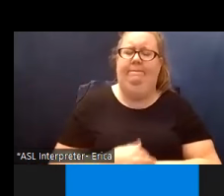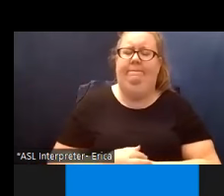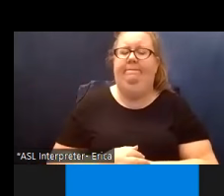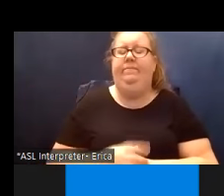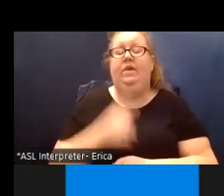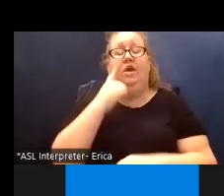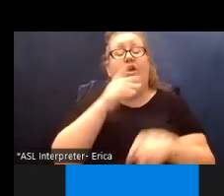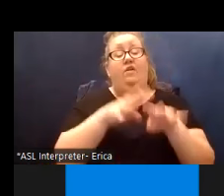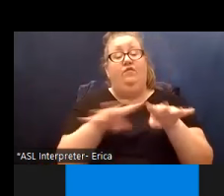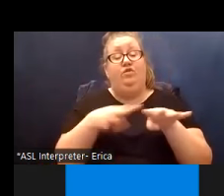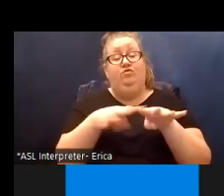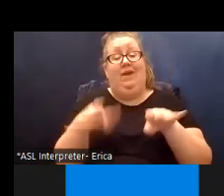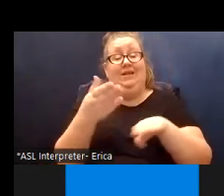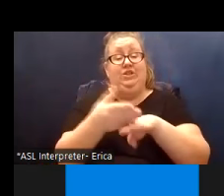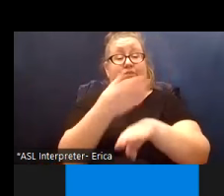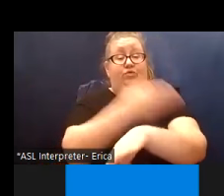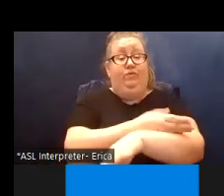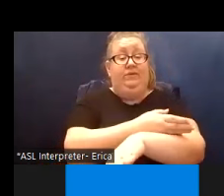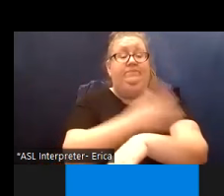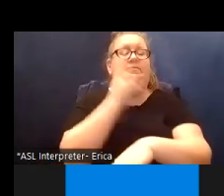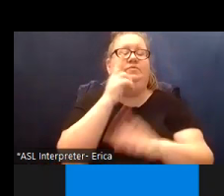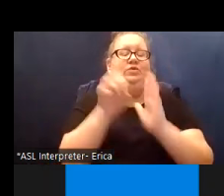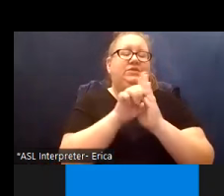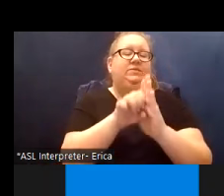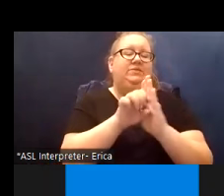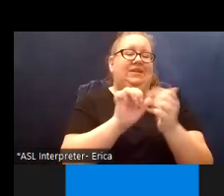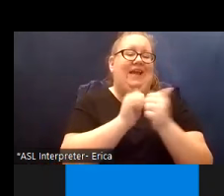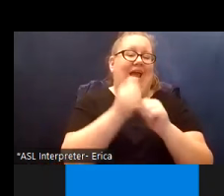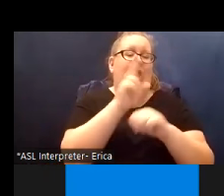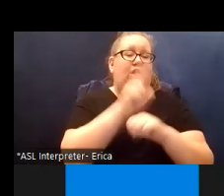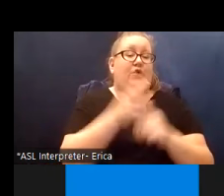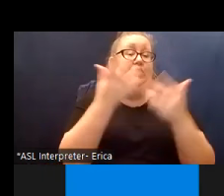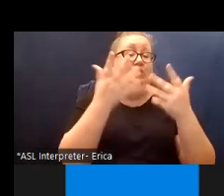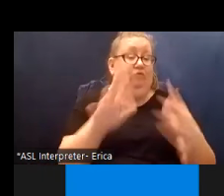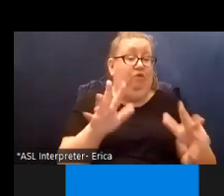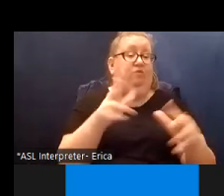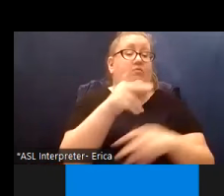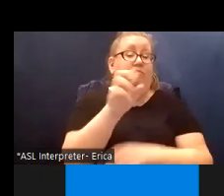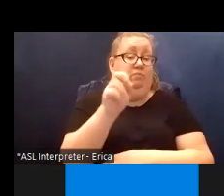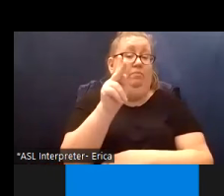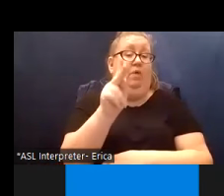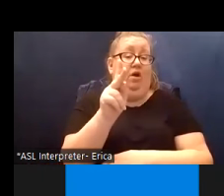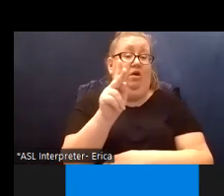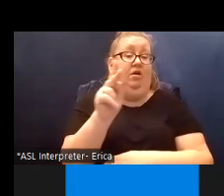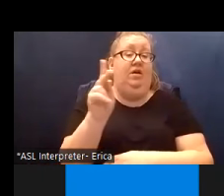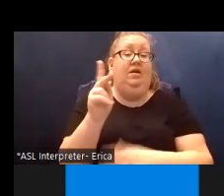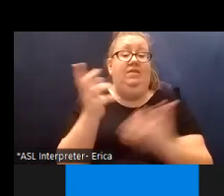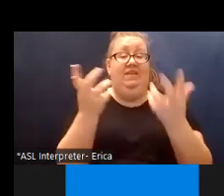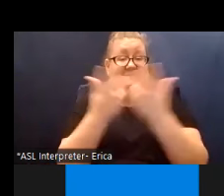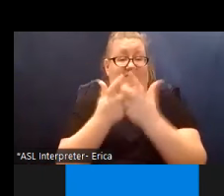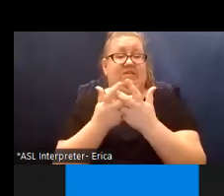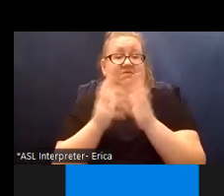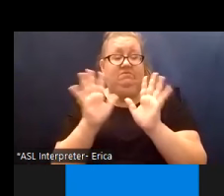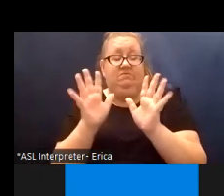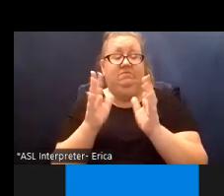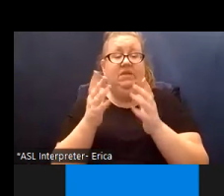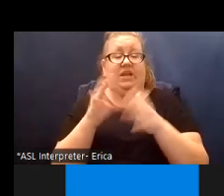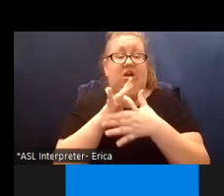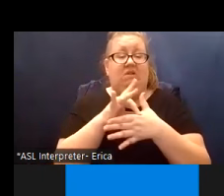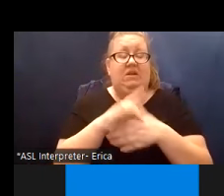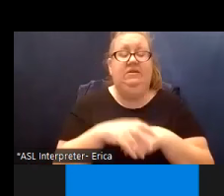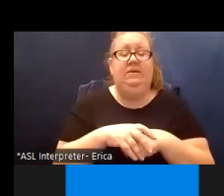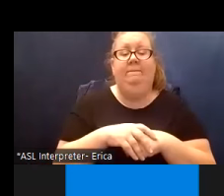drainage improvements, we can see some examples of how to use existing parks, which fits within our context, to both